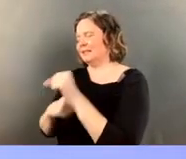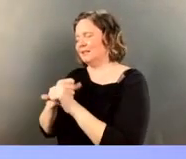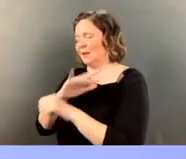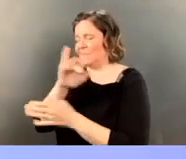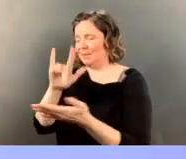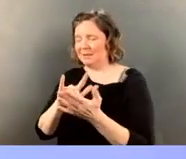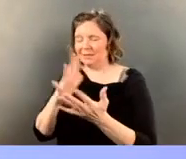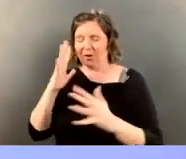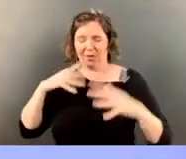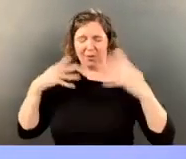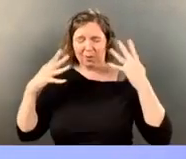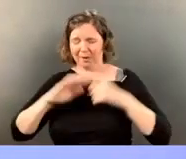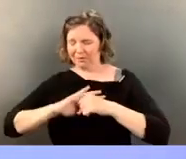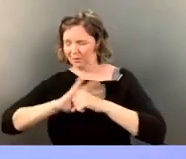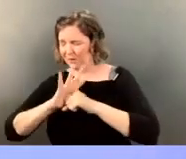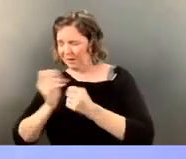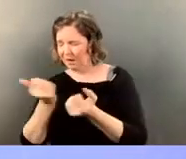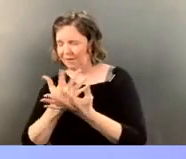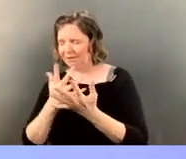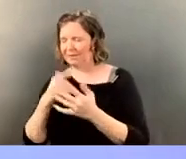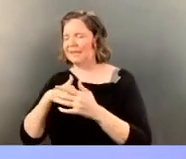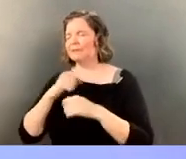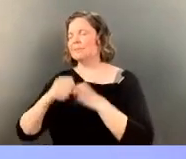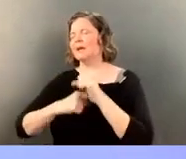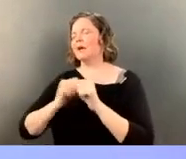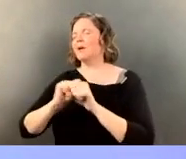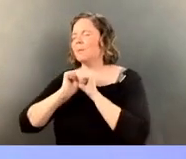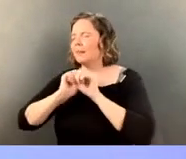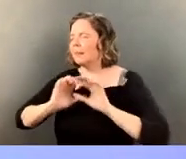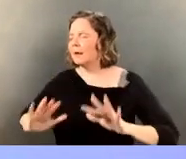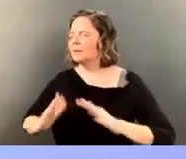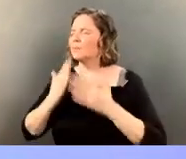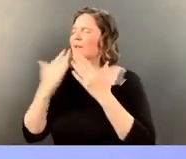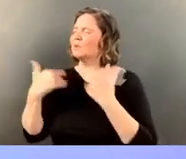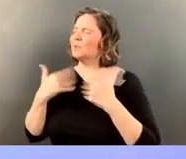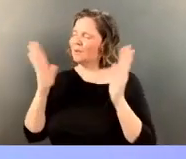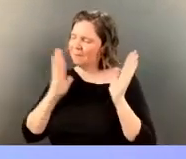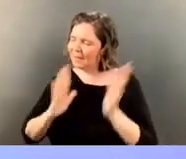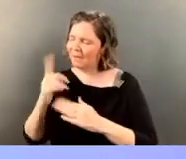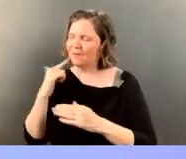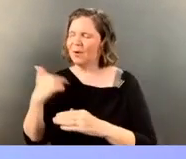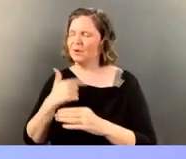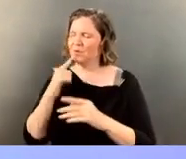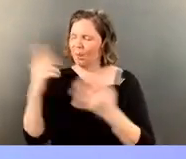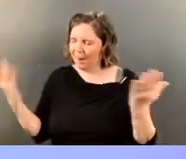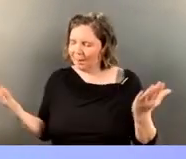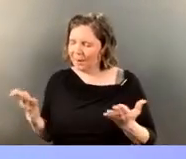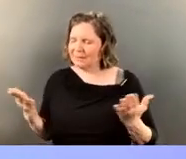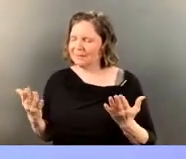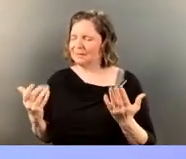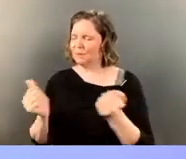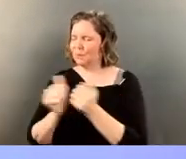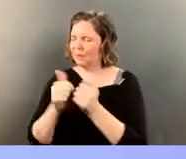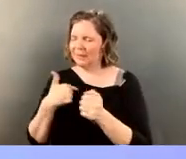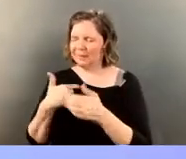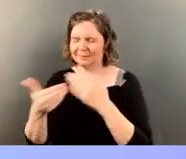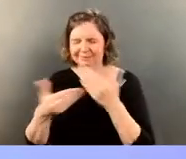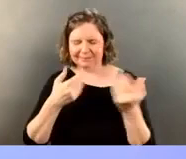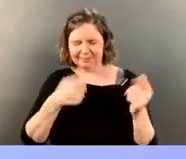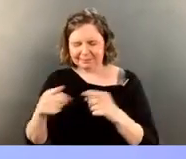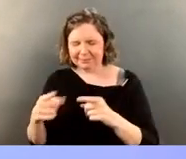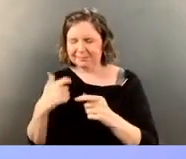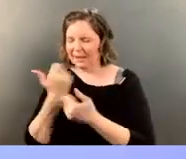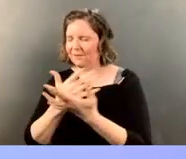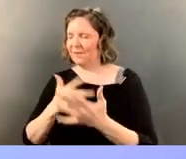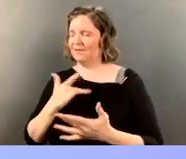of all the craziness, Lord, that this year be another year of blessing, God. We thank you that you've still got plans, that you are present in this year in 2020. Amidst everything